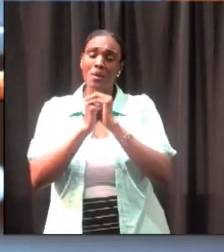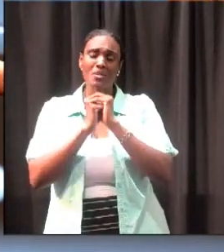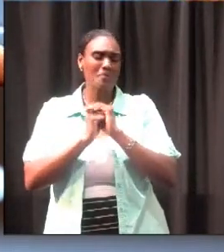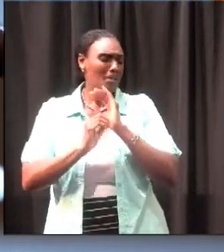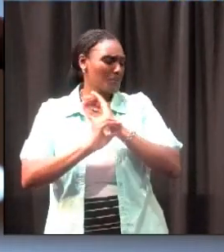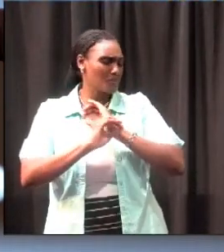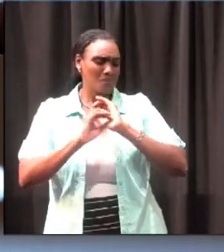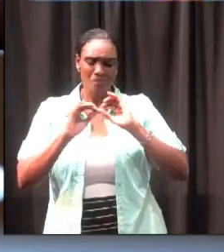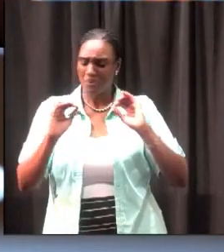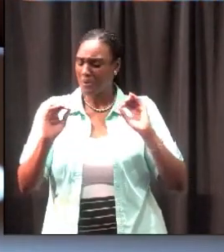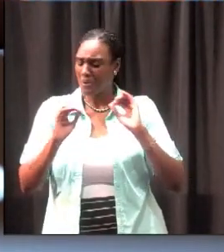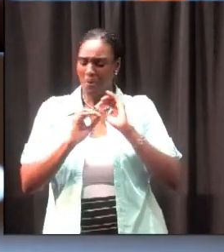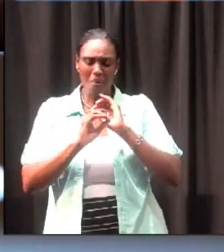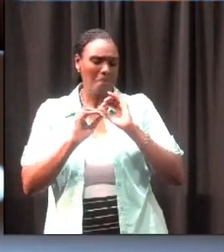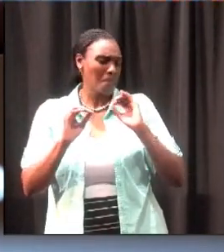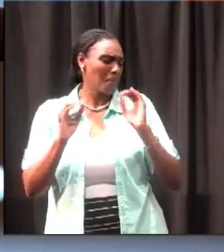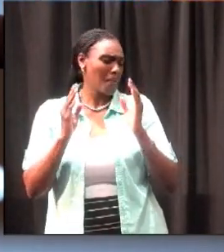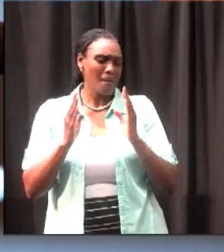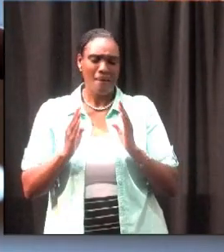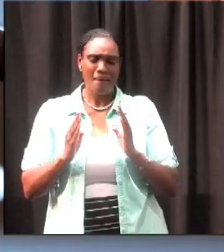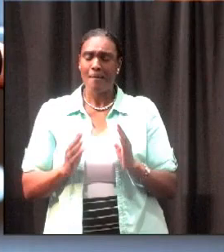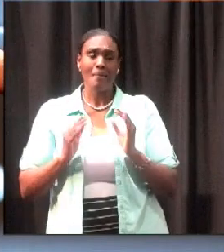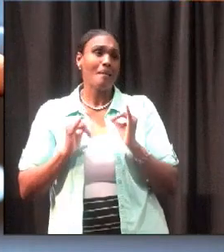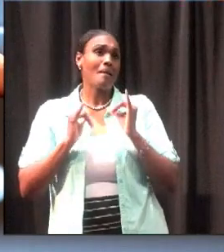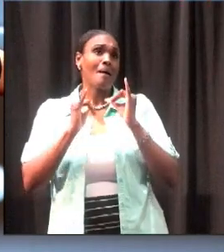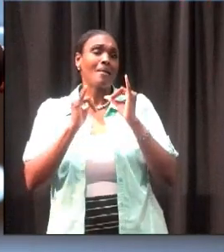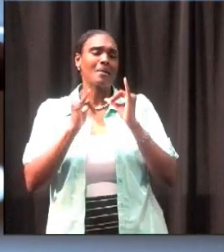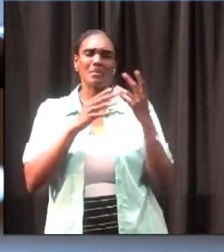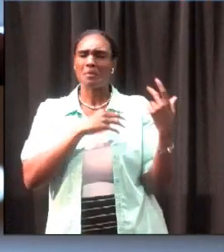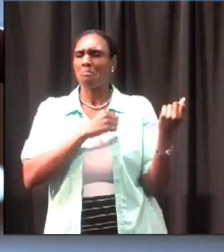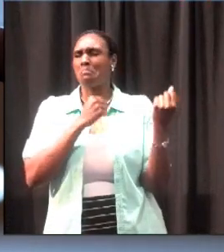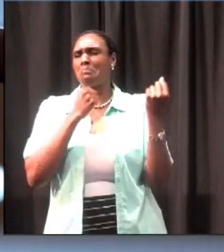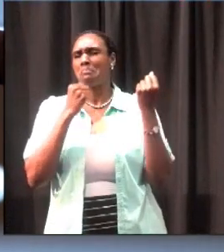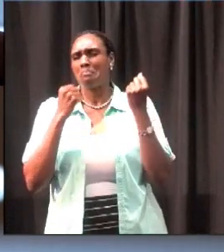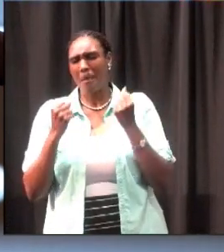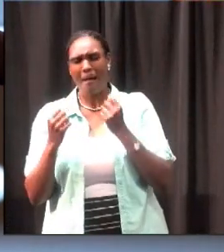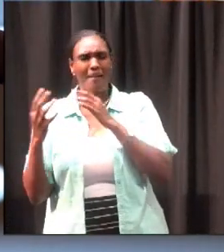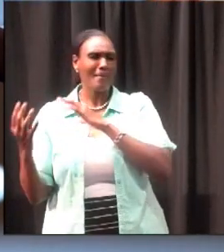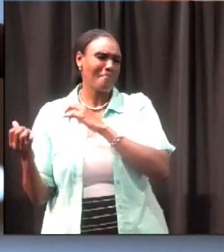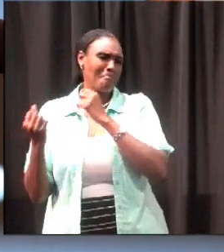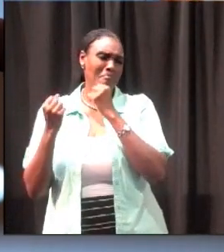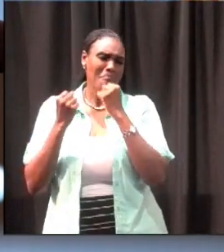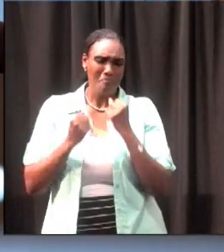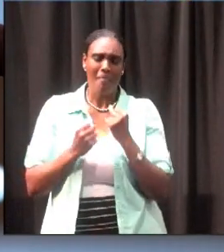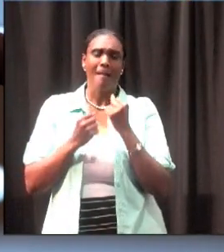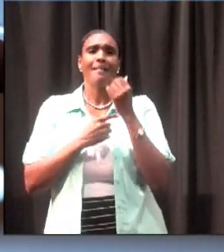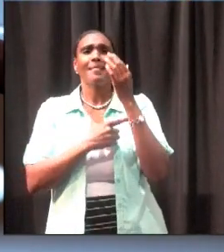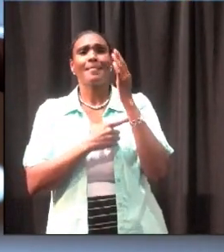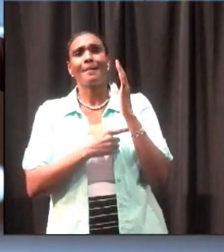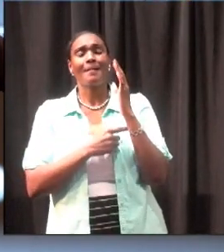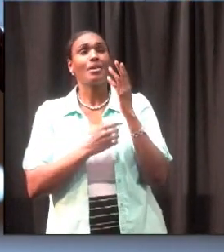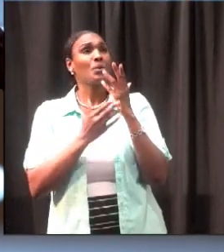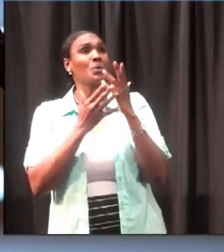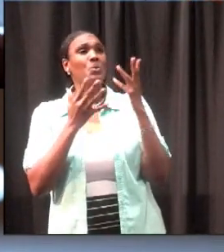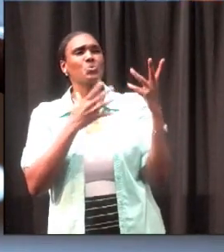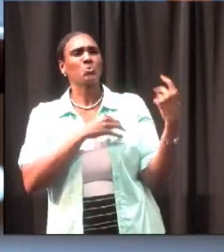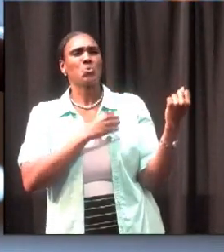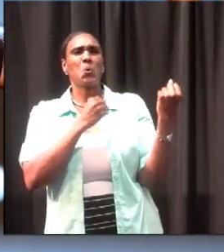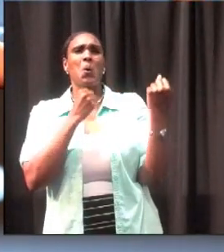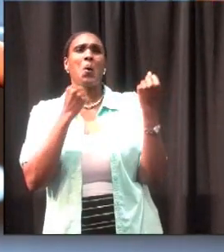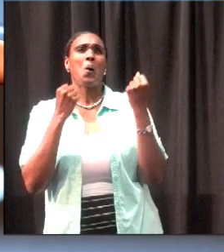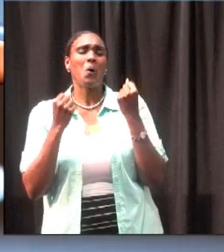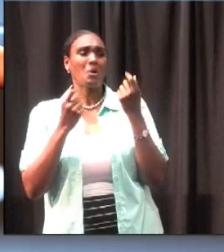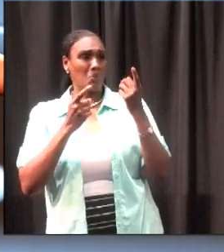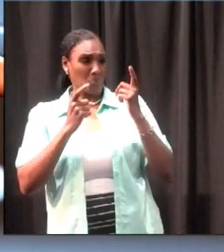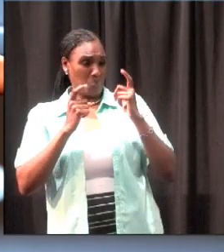There's nobody like him. He's a mighty God. He's a mighty, mighty good God. You're strong. You give